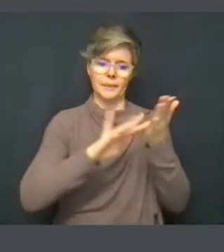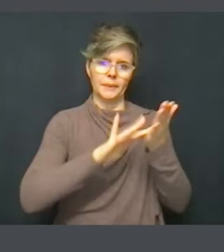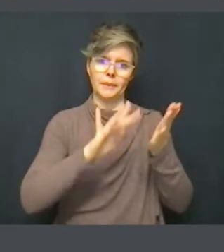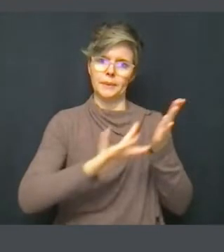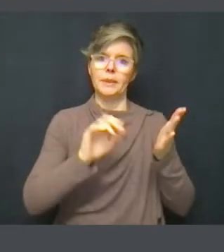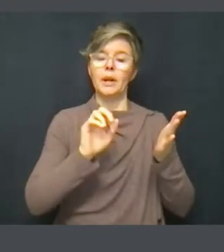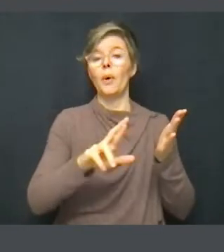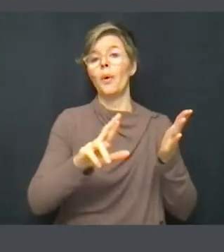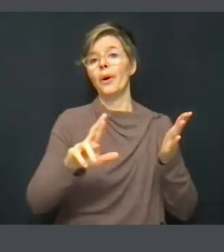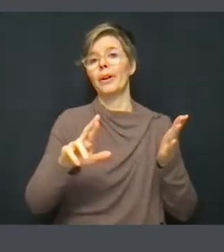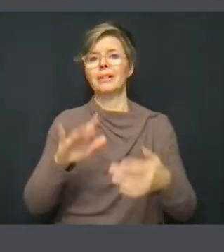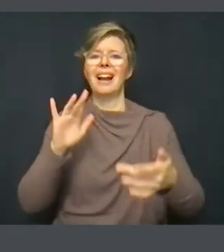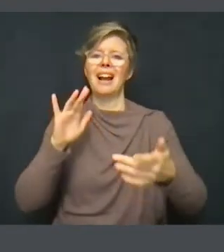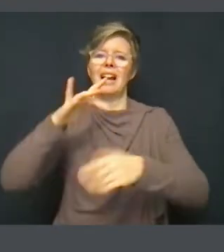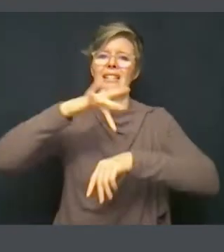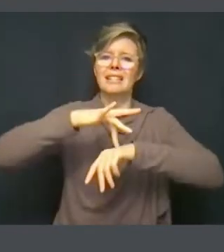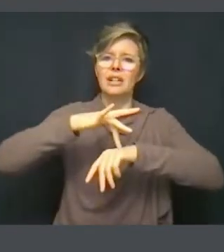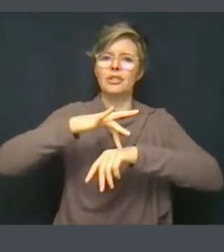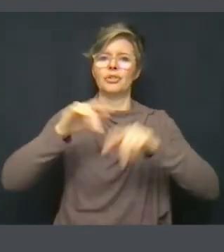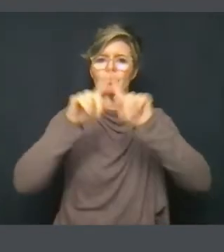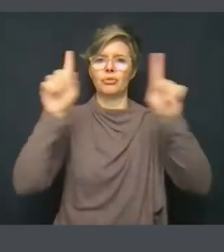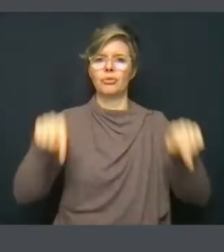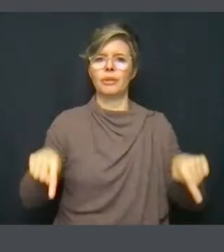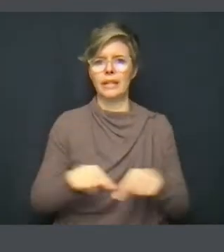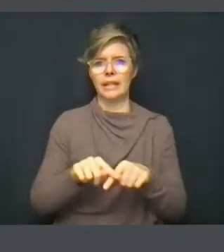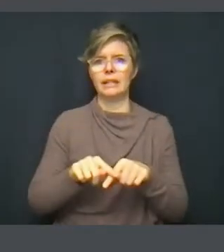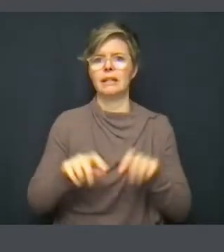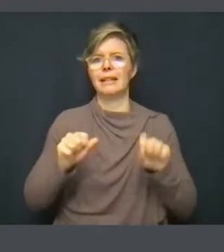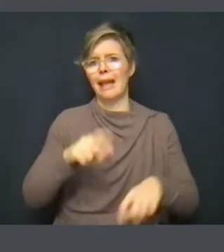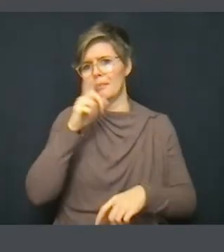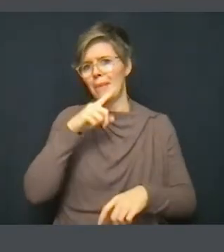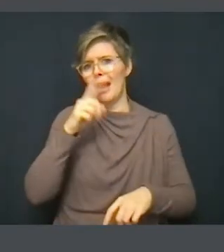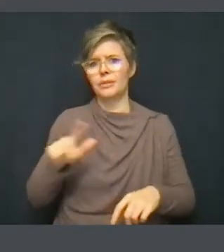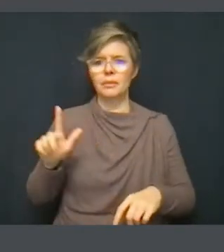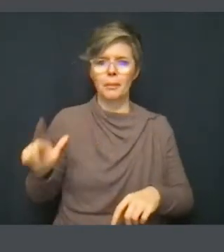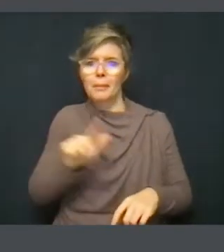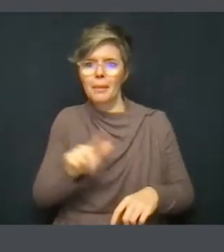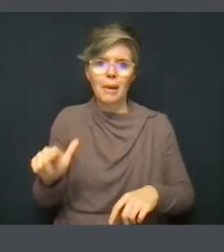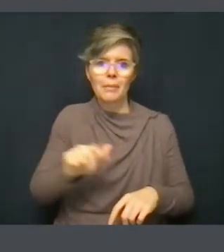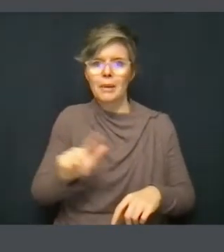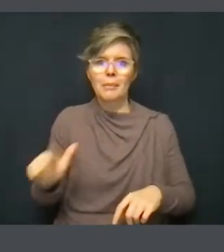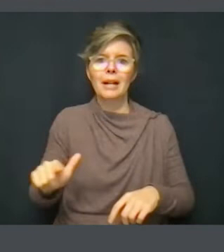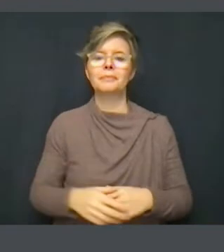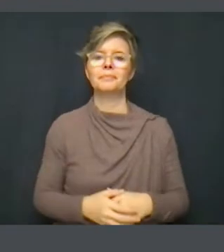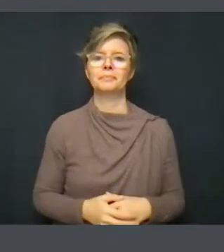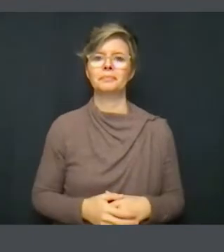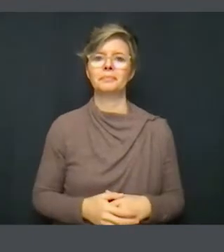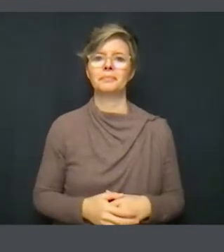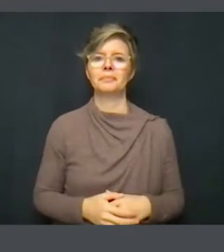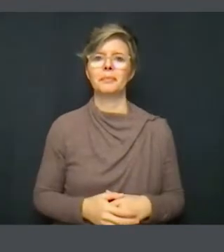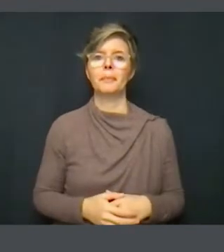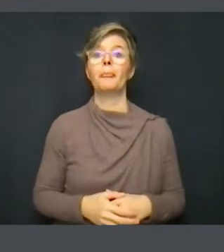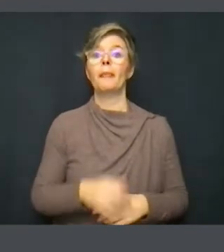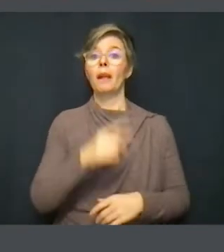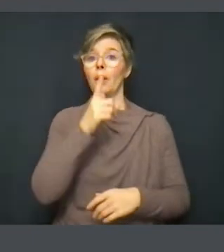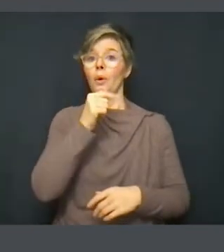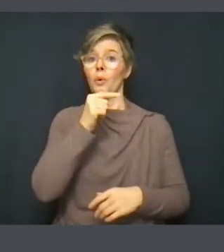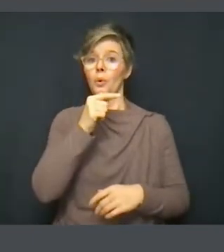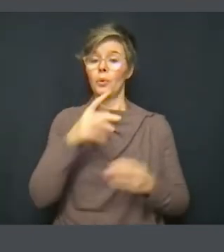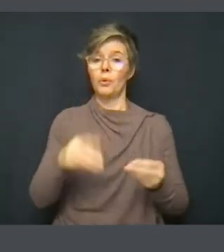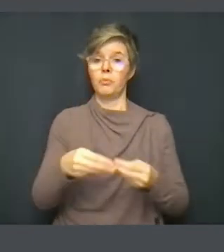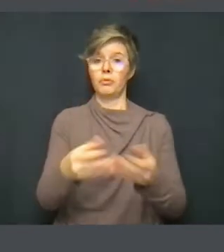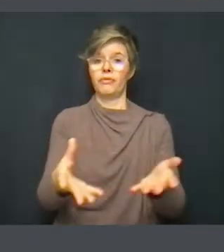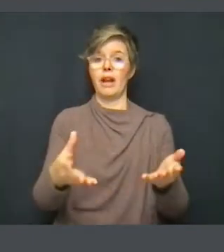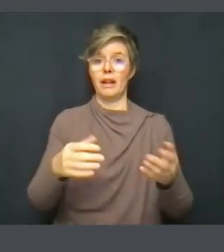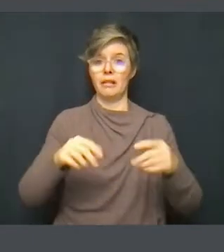or a trackpad, but it's automated. So the folks who can administer this screener don't